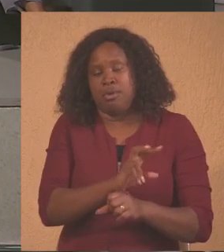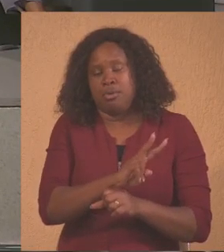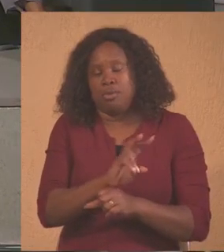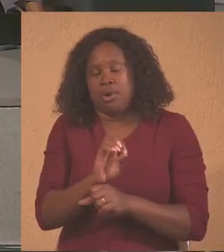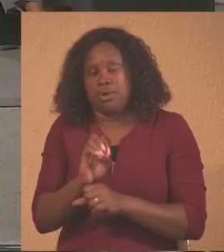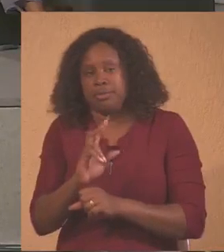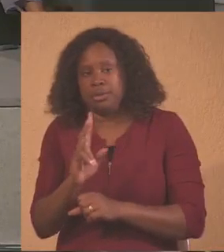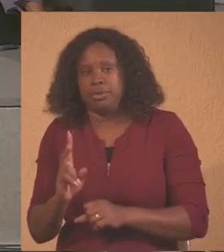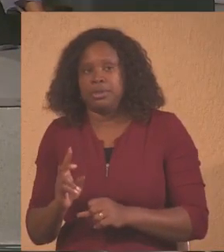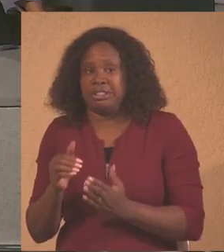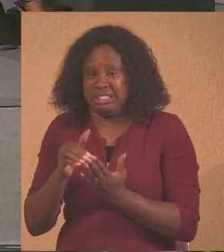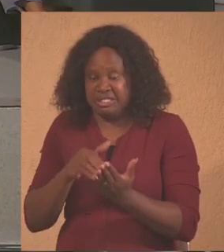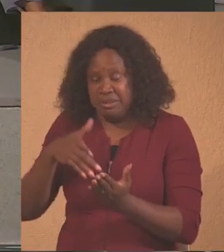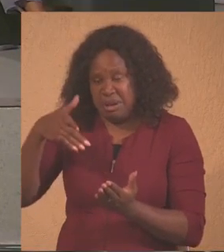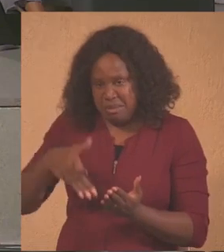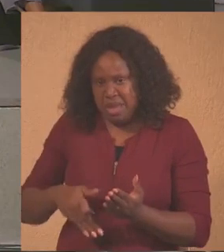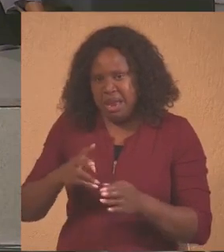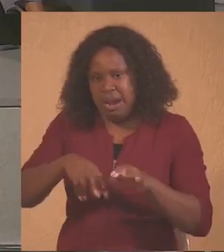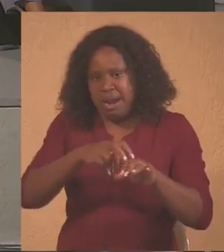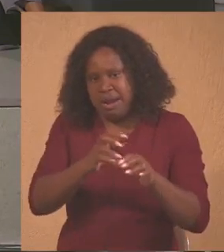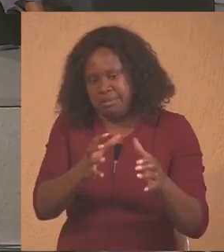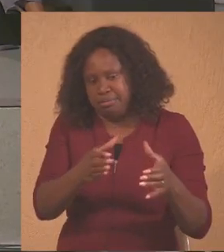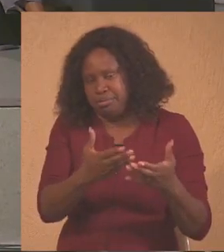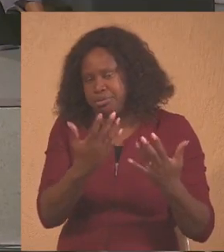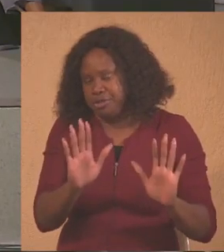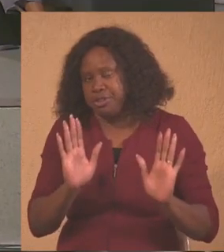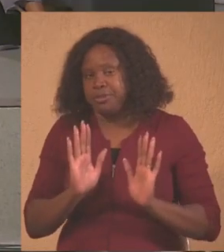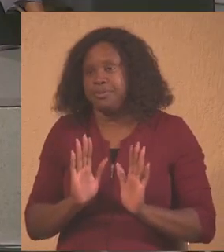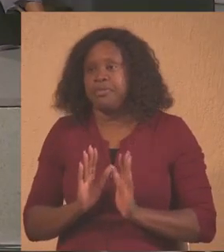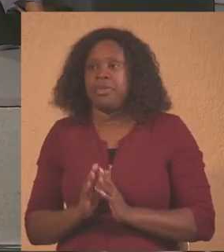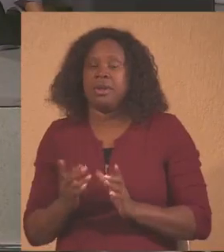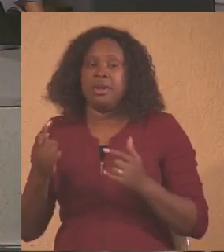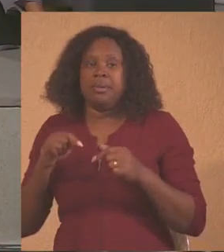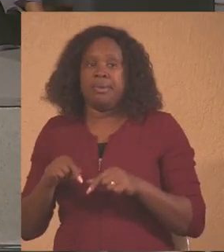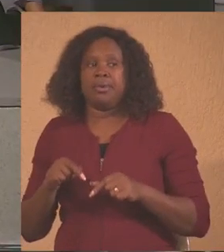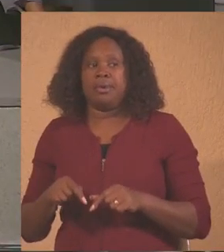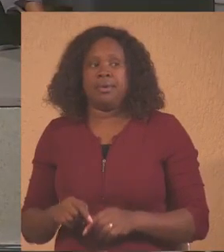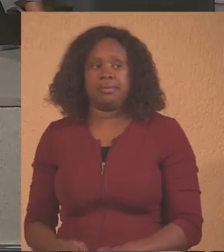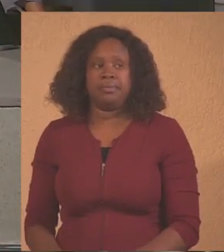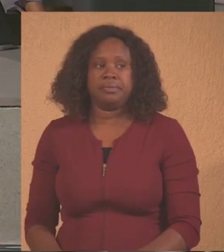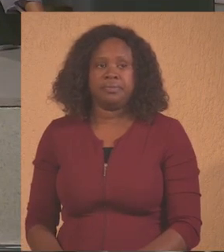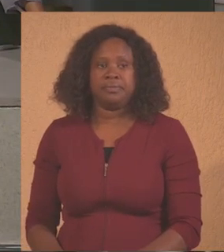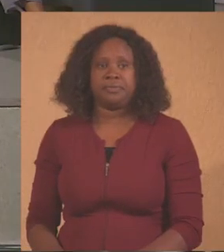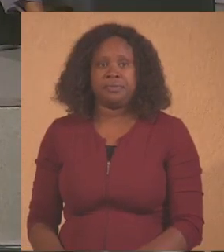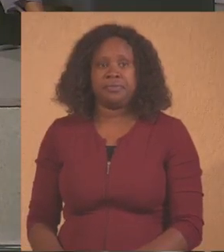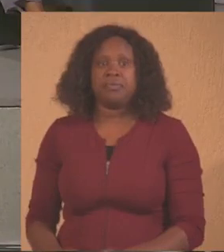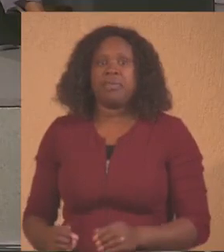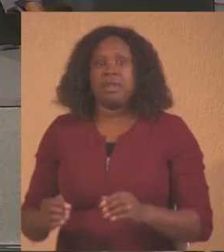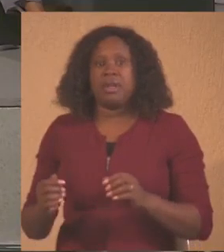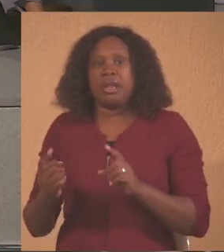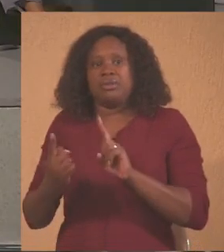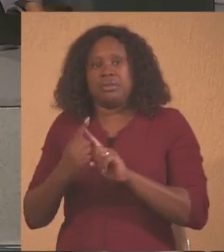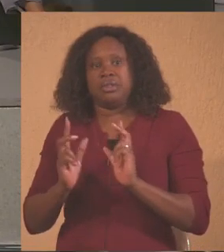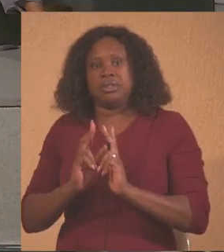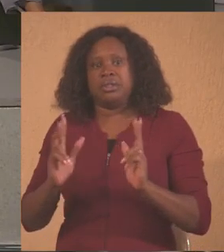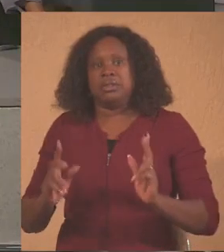into the country. In any case, we haven't seen or encountered a situation where people are